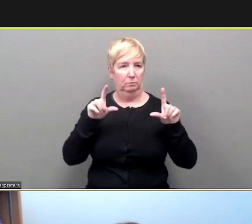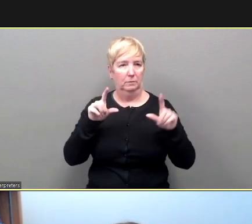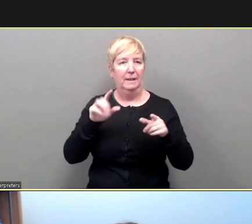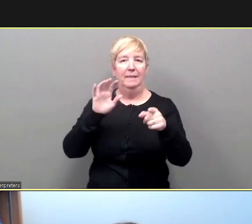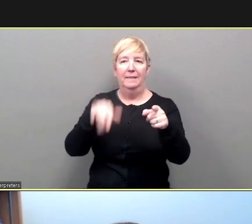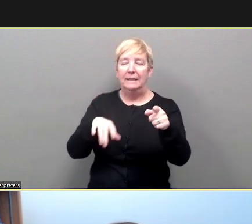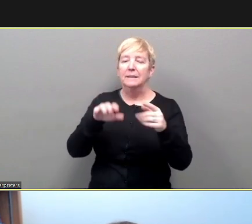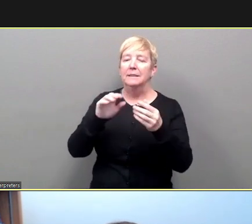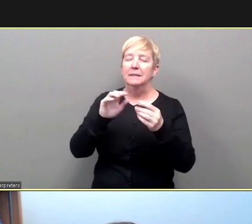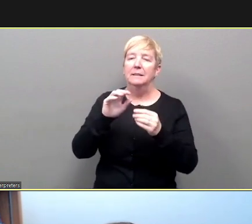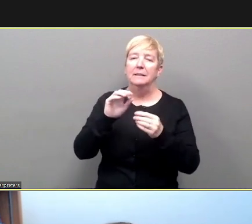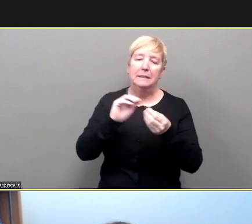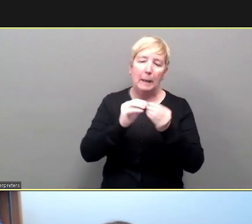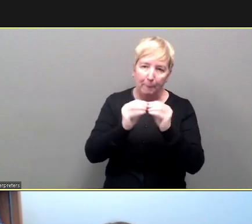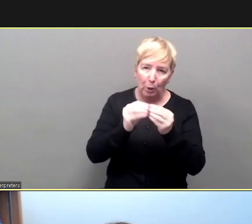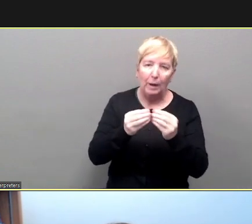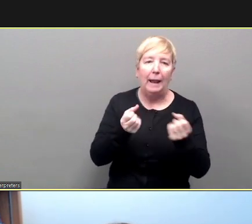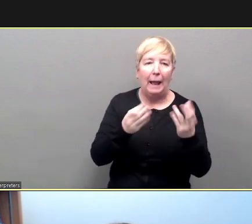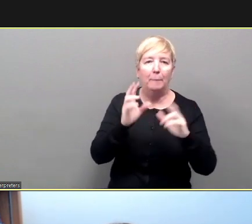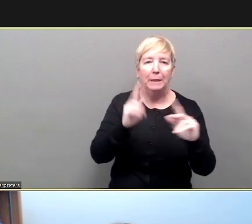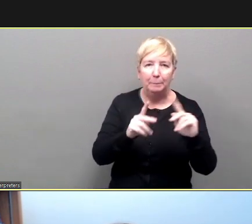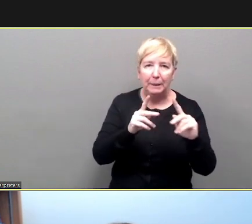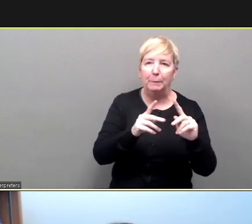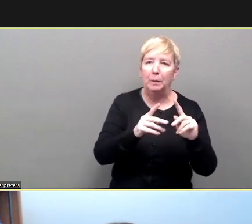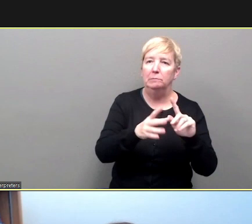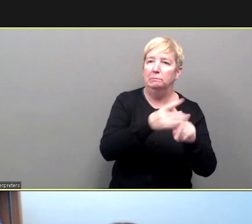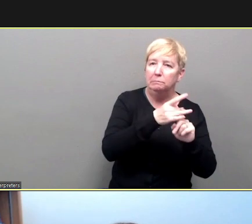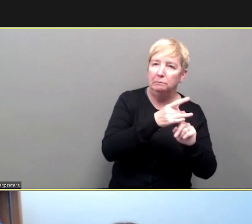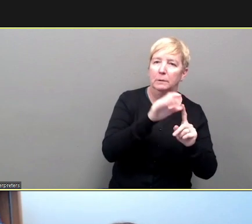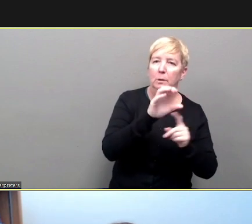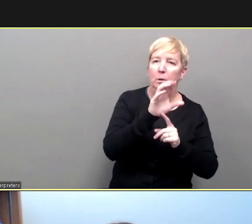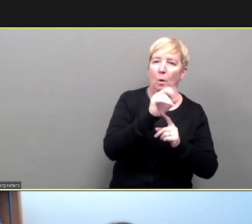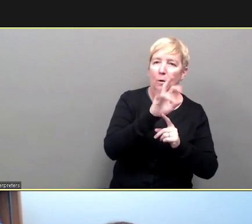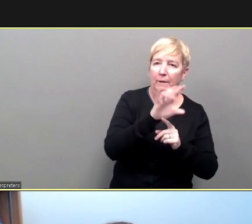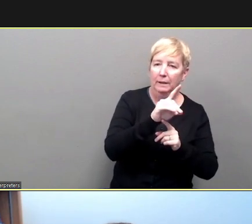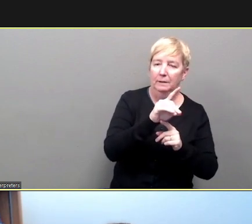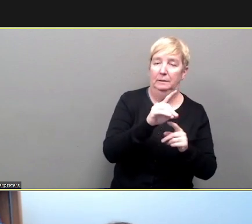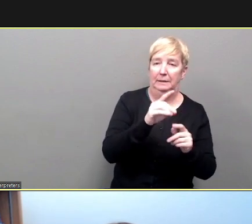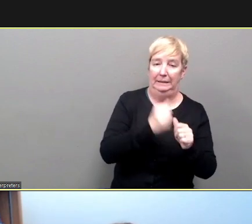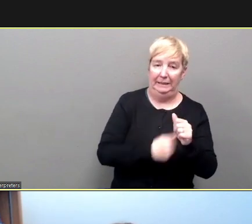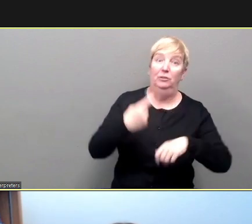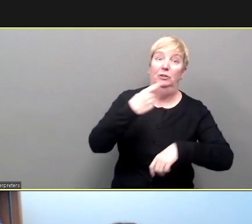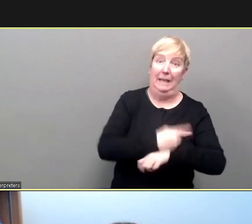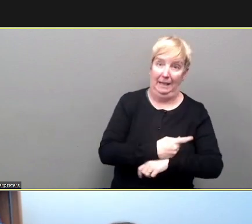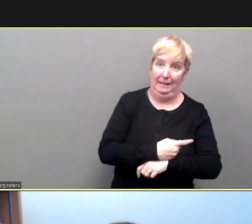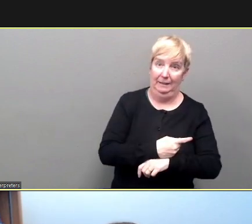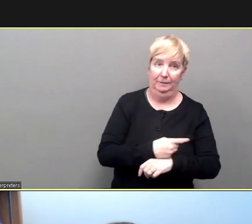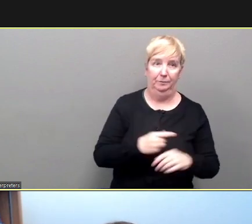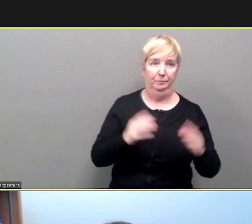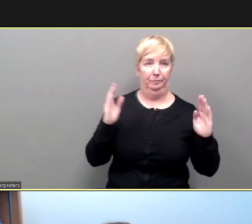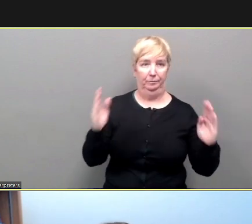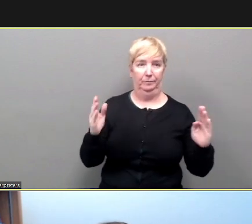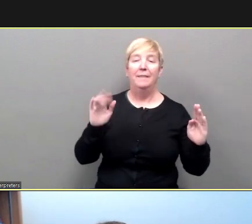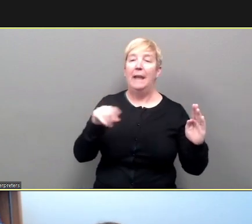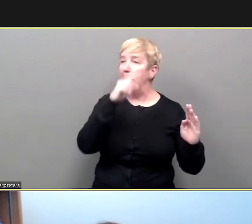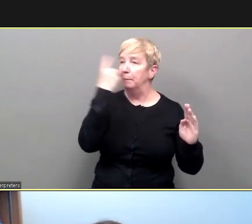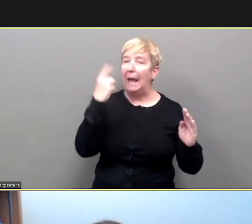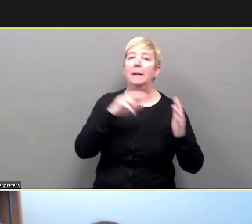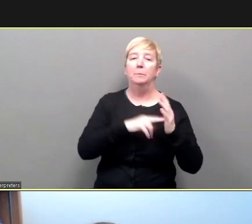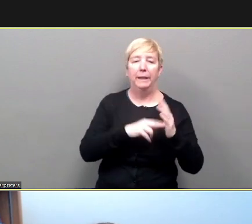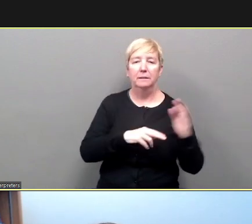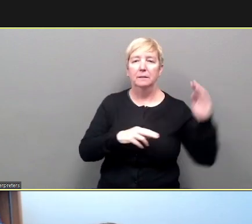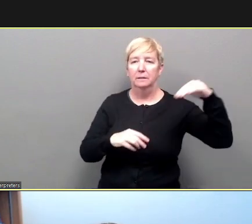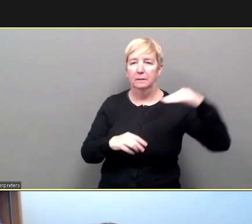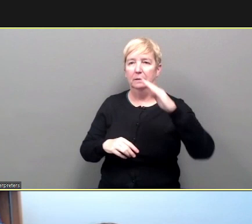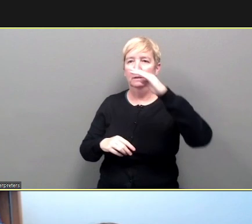cases each day over time, and the black dotted line is that 7-day rolling average. And